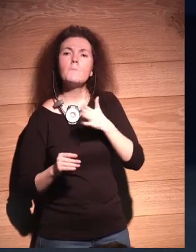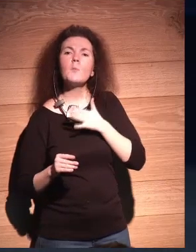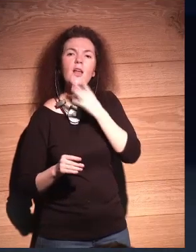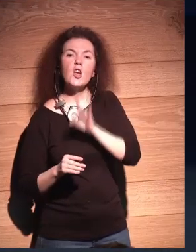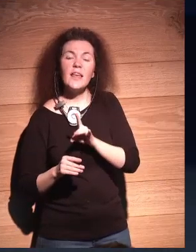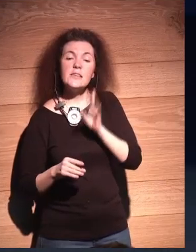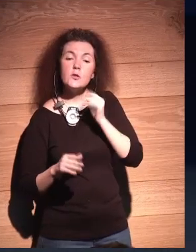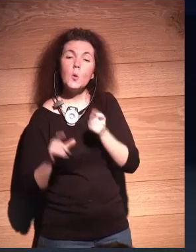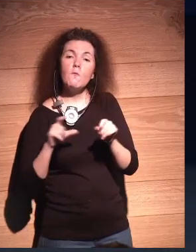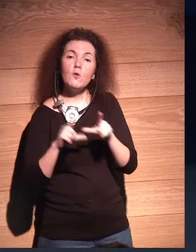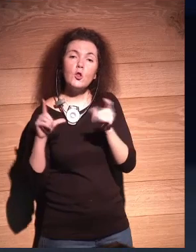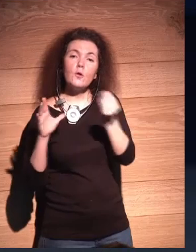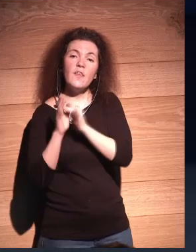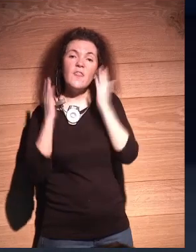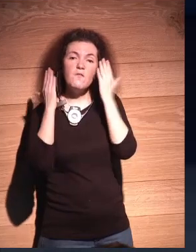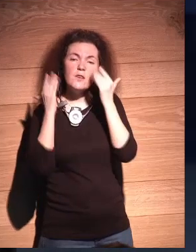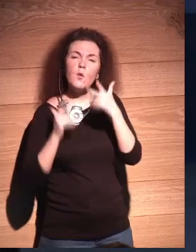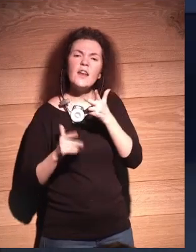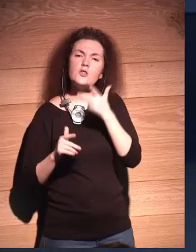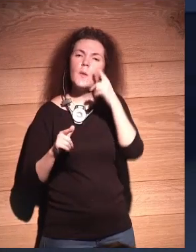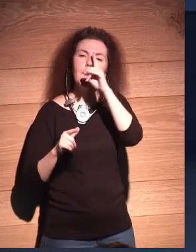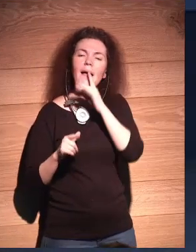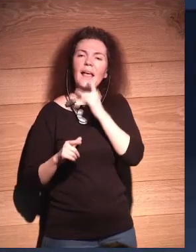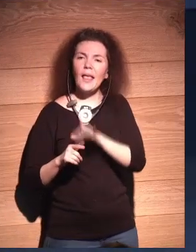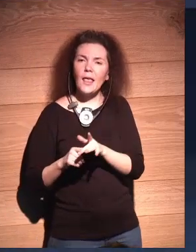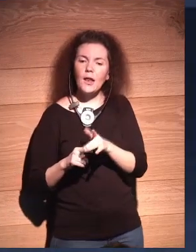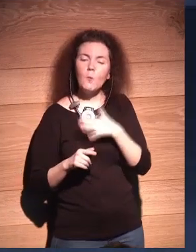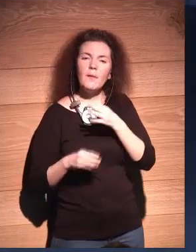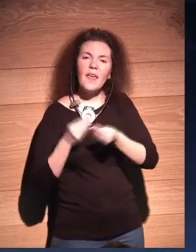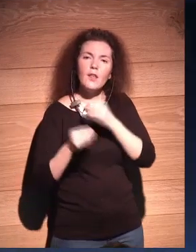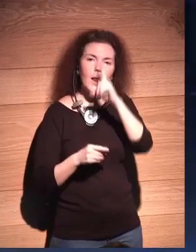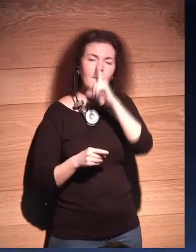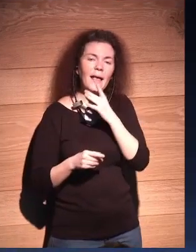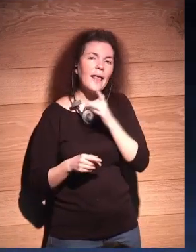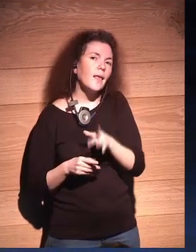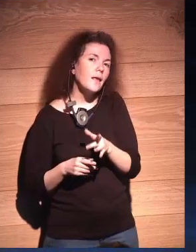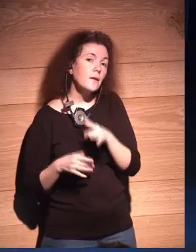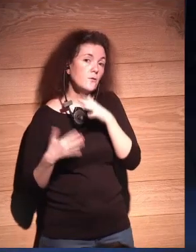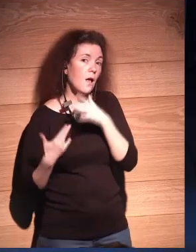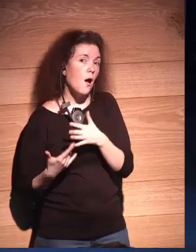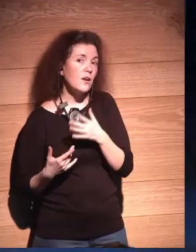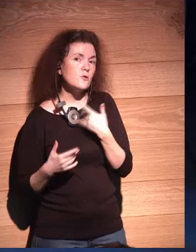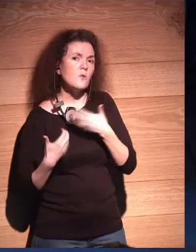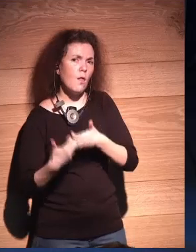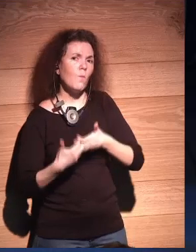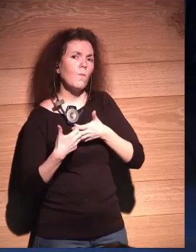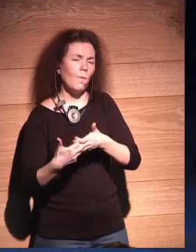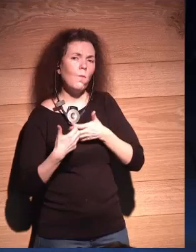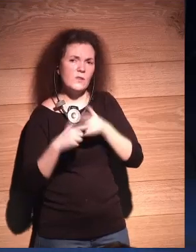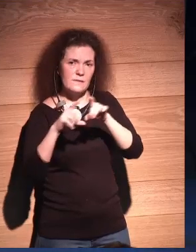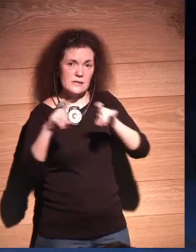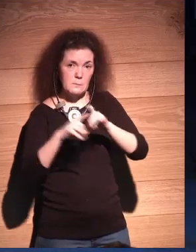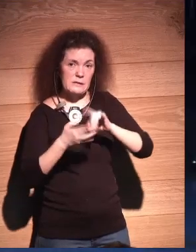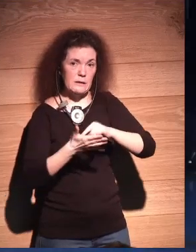this and can do whatever they want with it? And it's a big battle with a lot of the tech companies now who actually owns this stuff, or